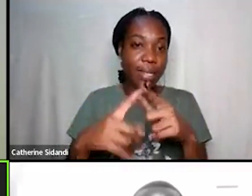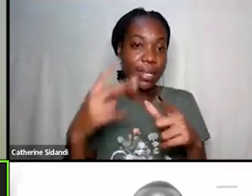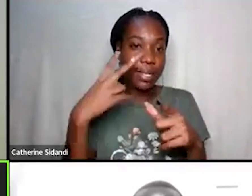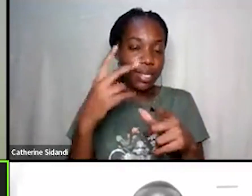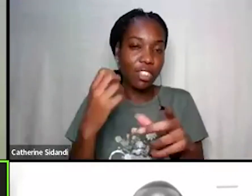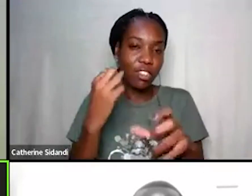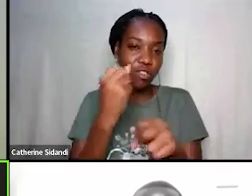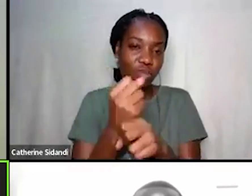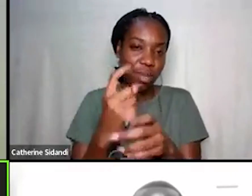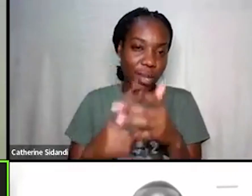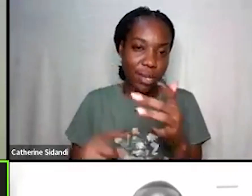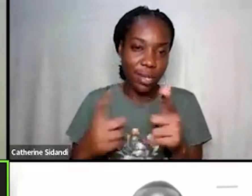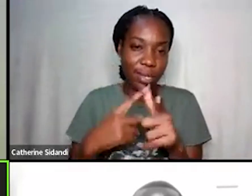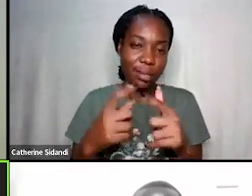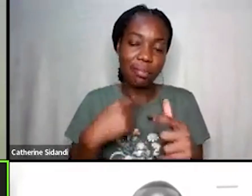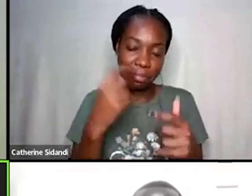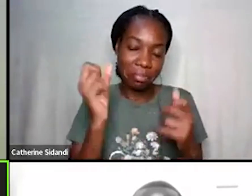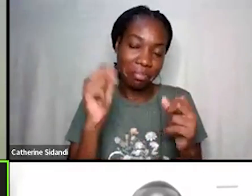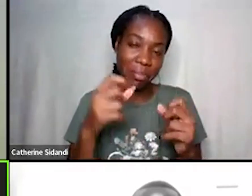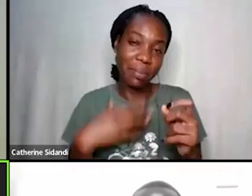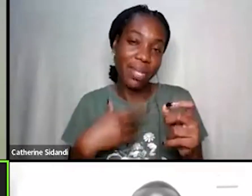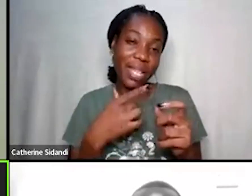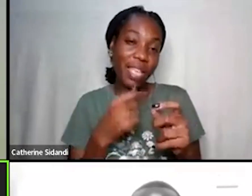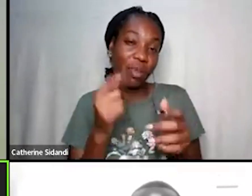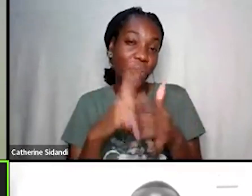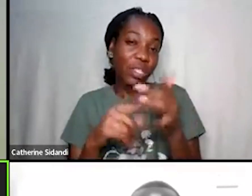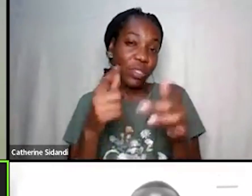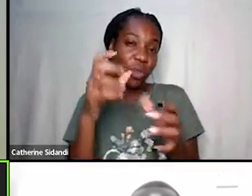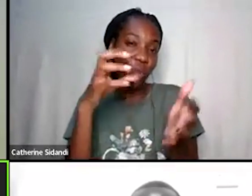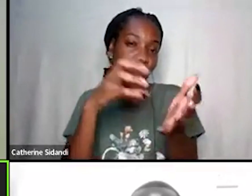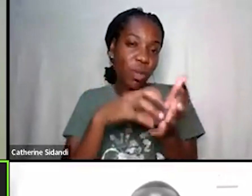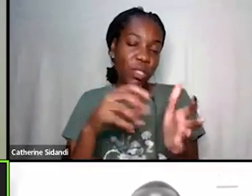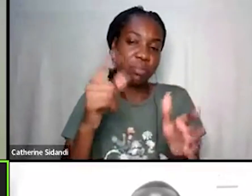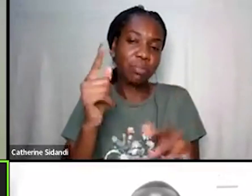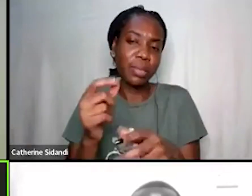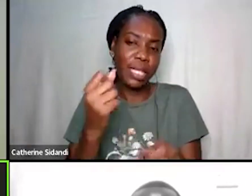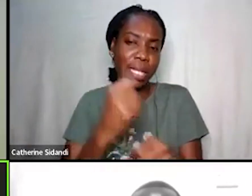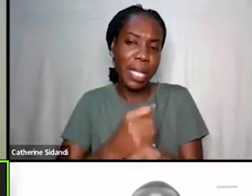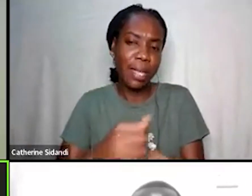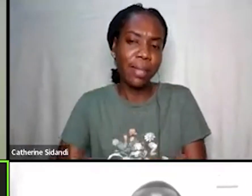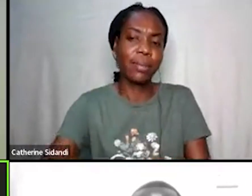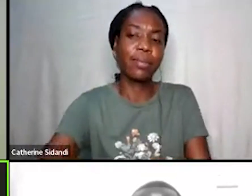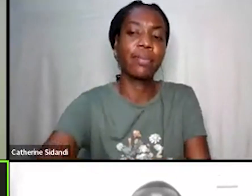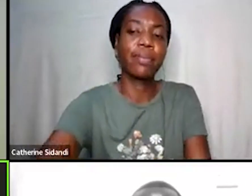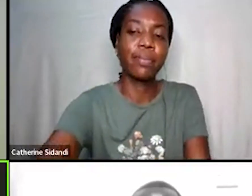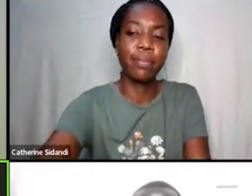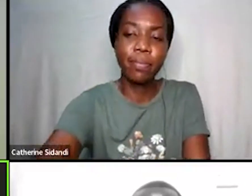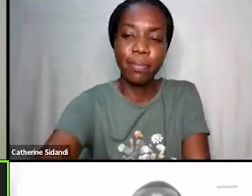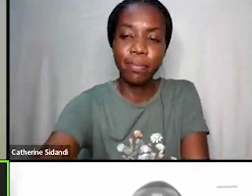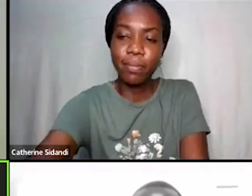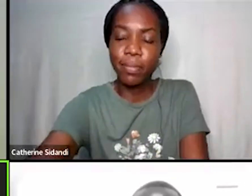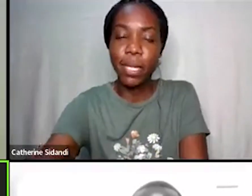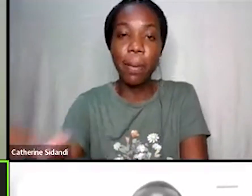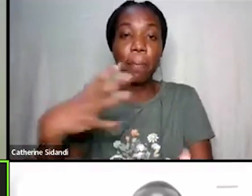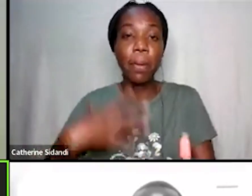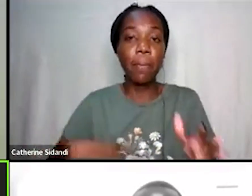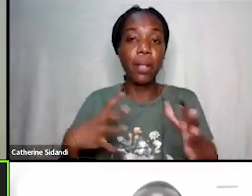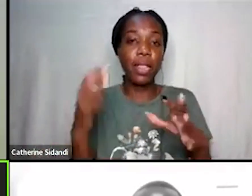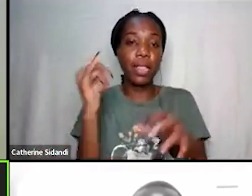And then you say, yes, I really liked what you posted on this particular day. You see those people be interested in you. There are some people I also see, they connect me.